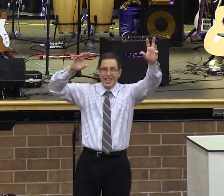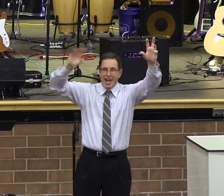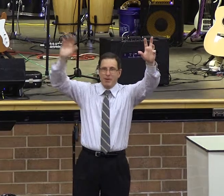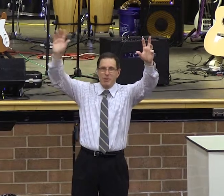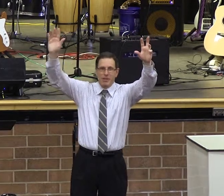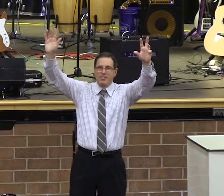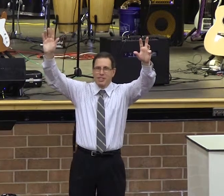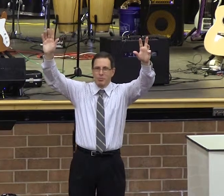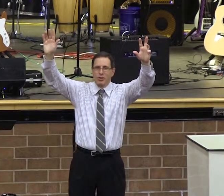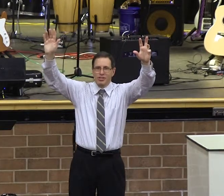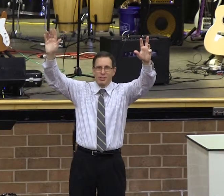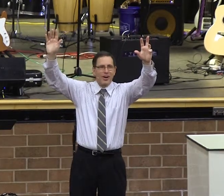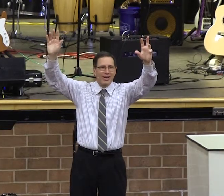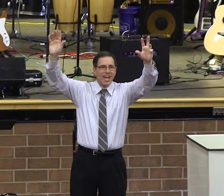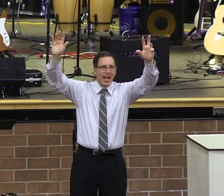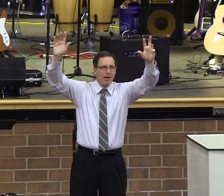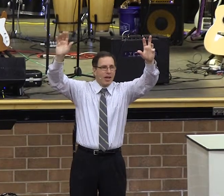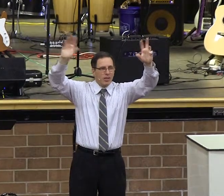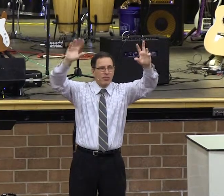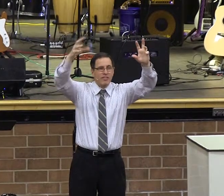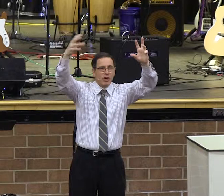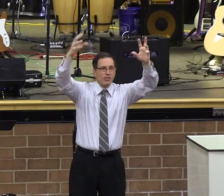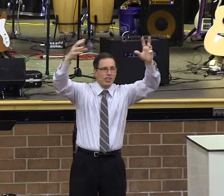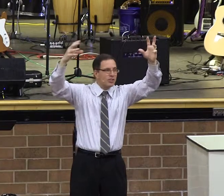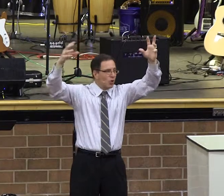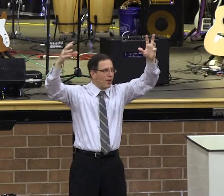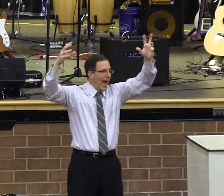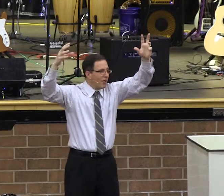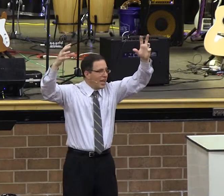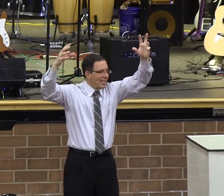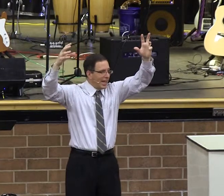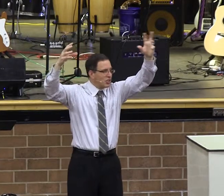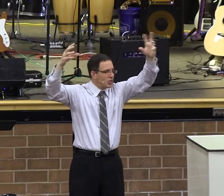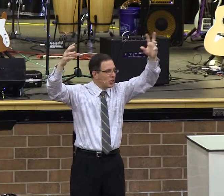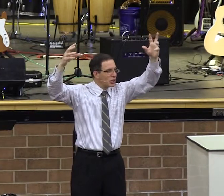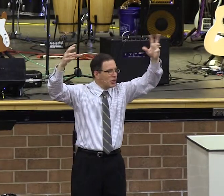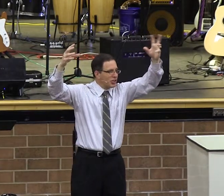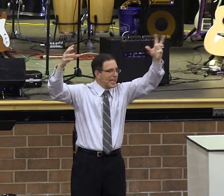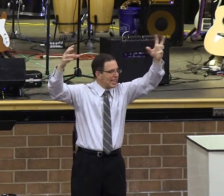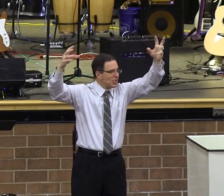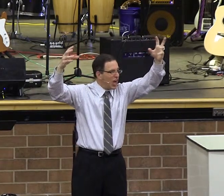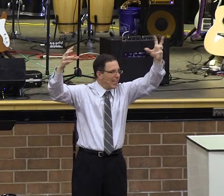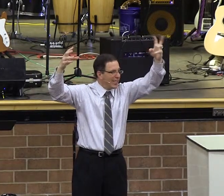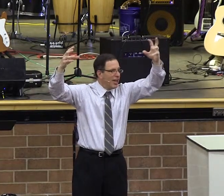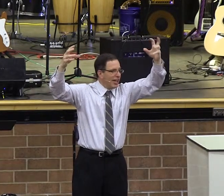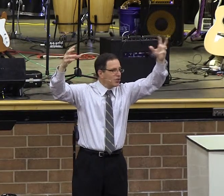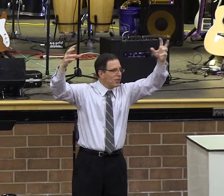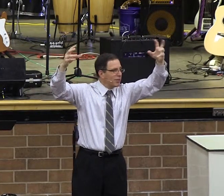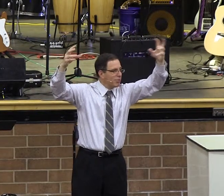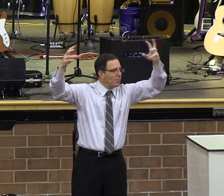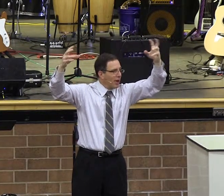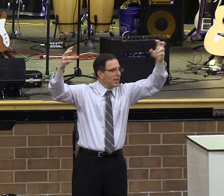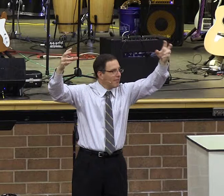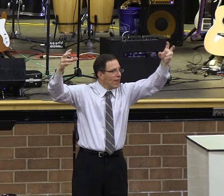star how many people have seen the morning star and how you know even though the sun's sort of out it that's you can still see it it's shining it